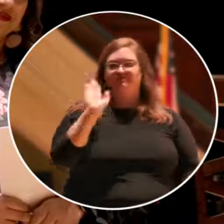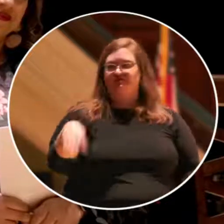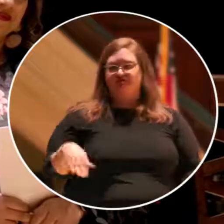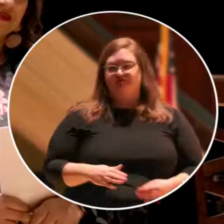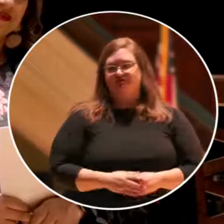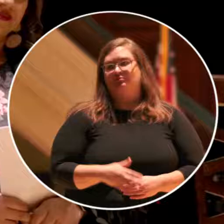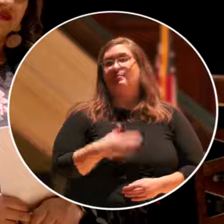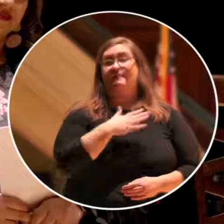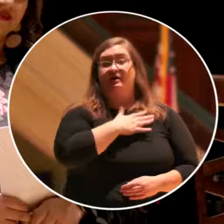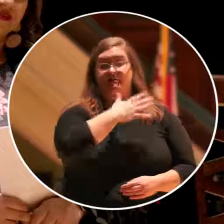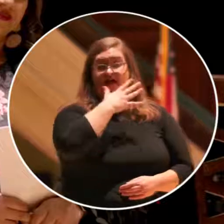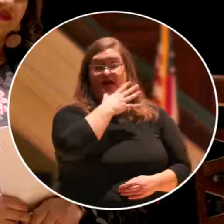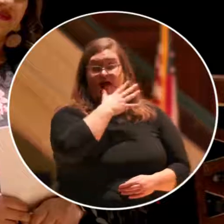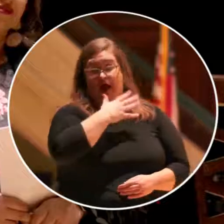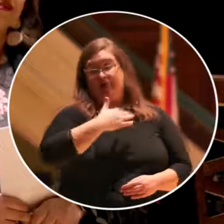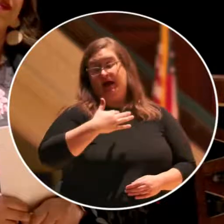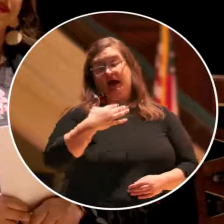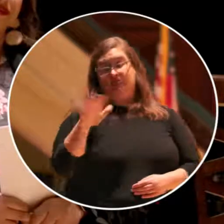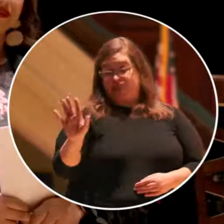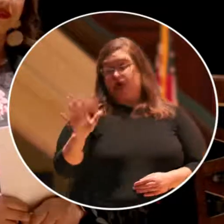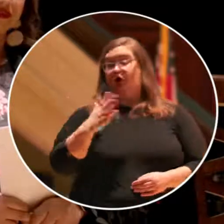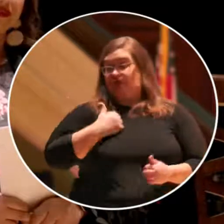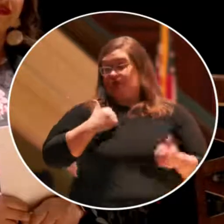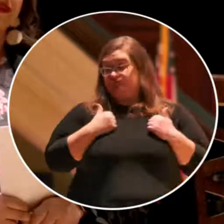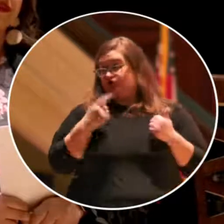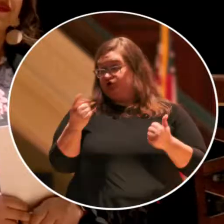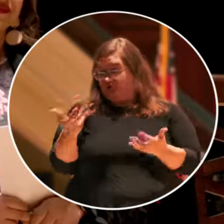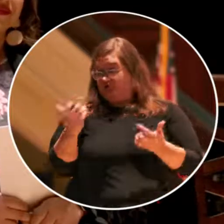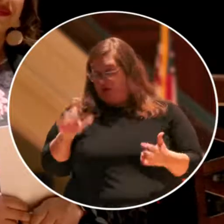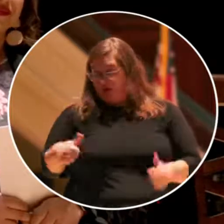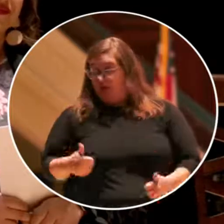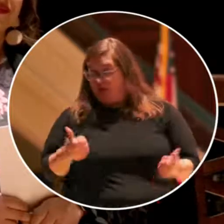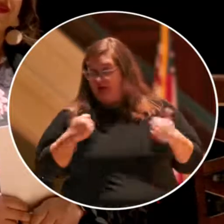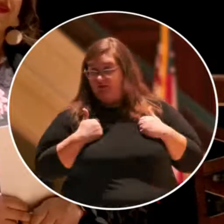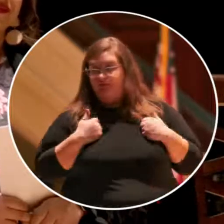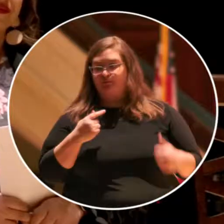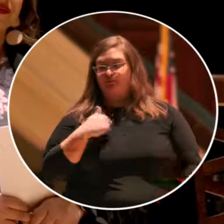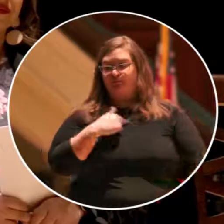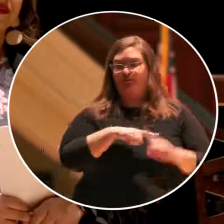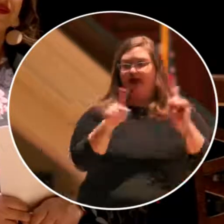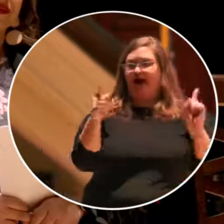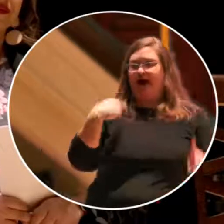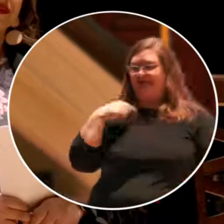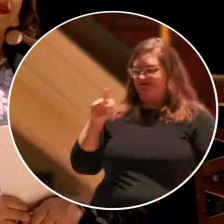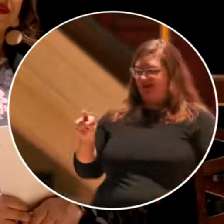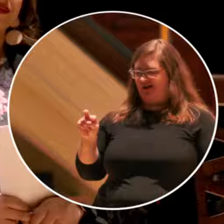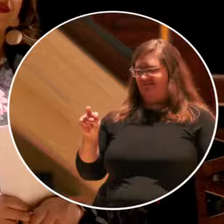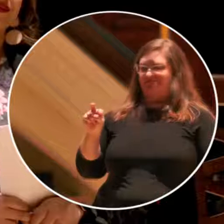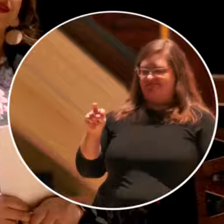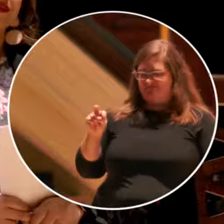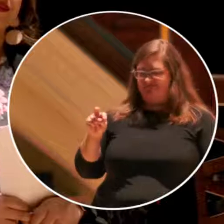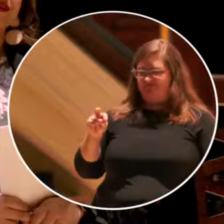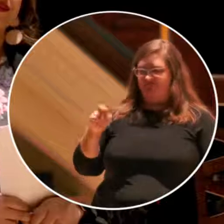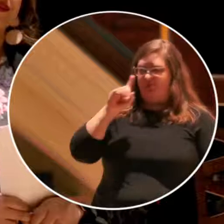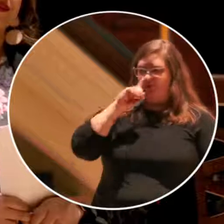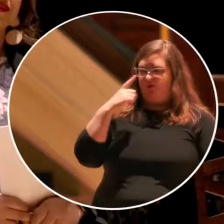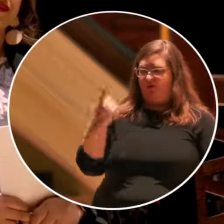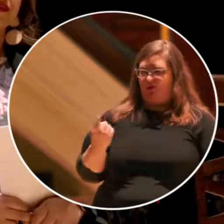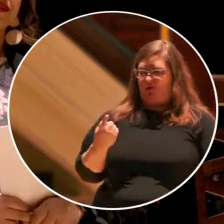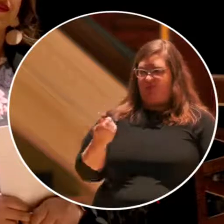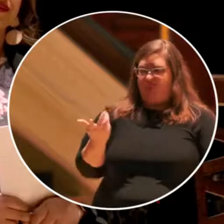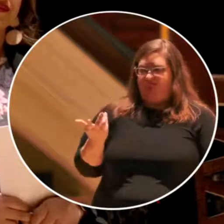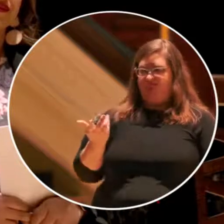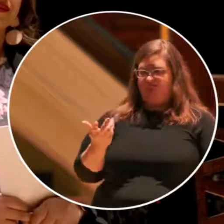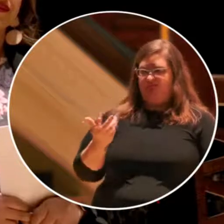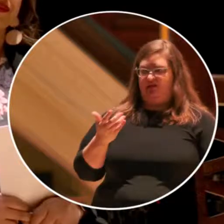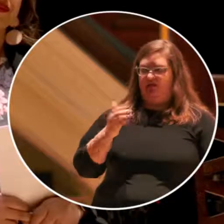wanted, a stable home with a good family. What I saw was drudgery. My father had a